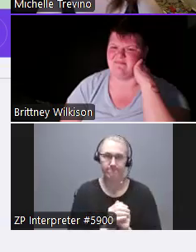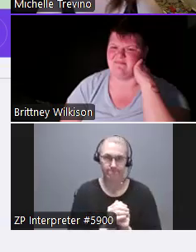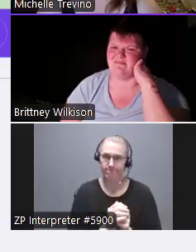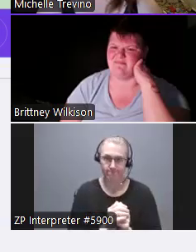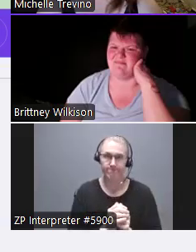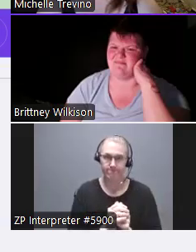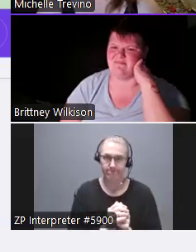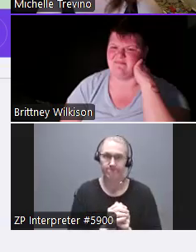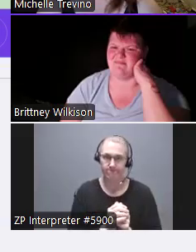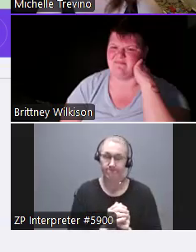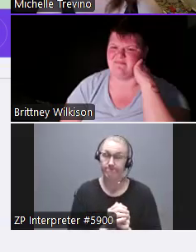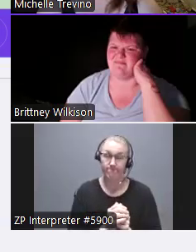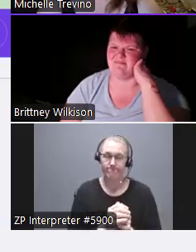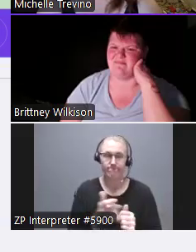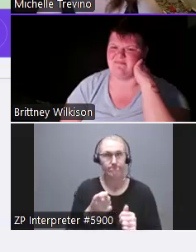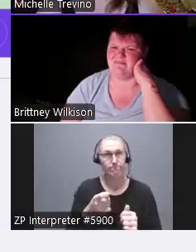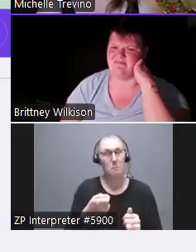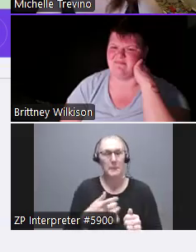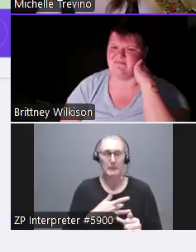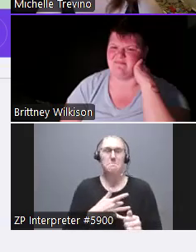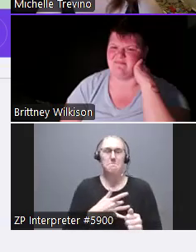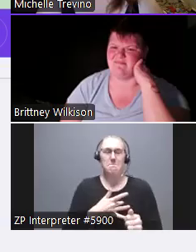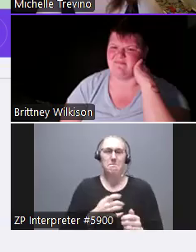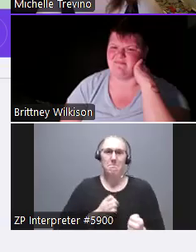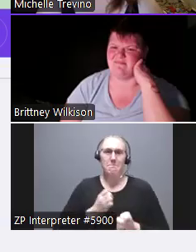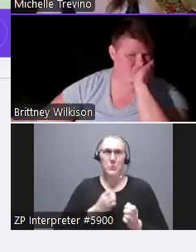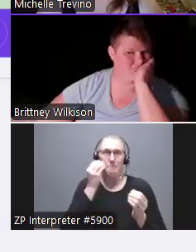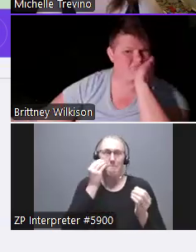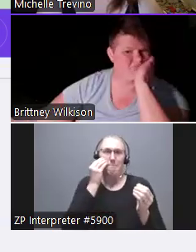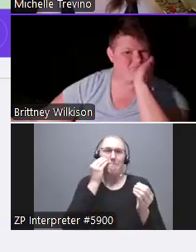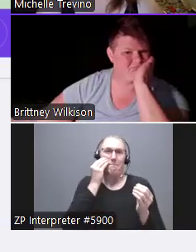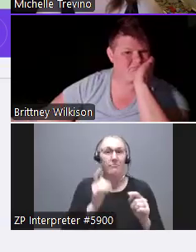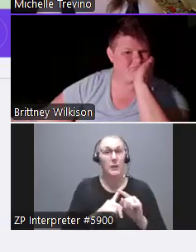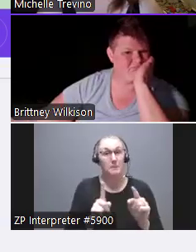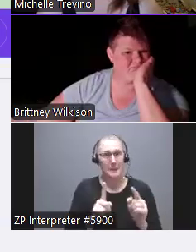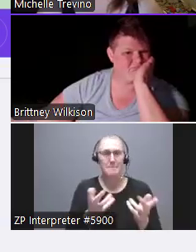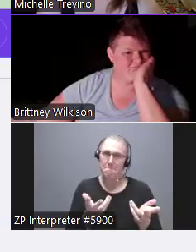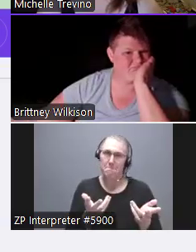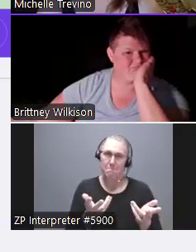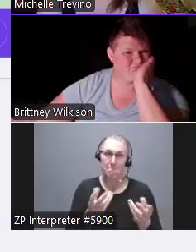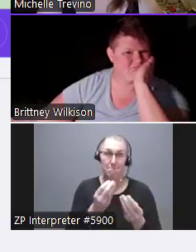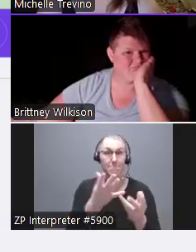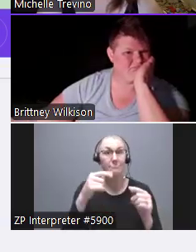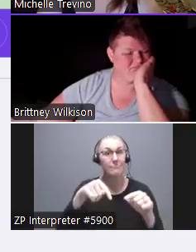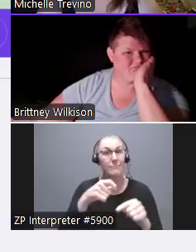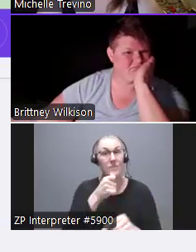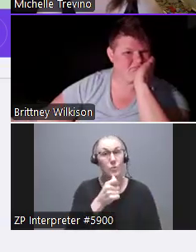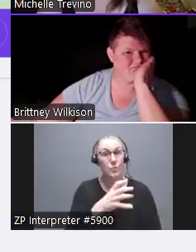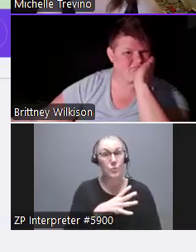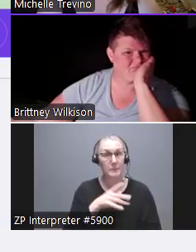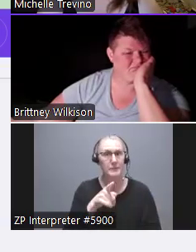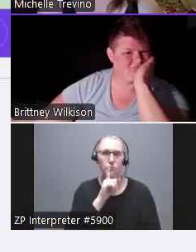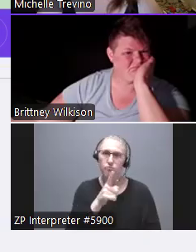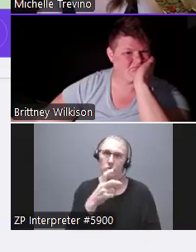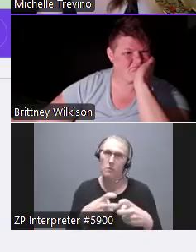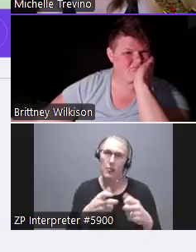So makes me a little emotional. But here's the deal. She had real issues with her brain,